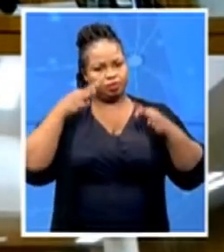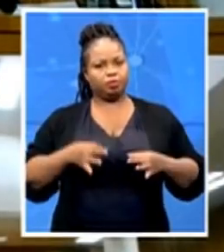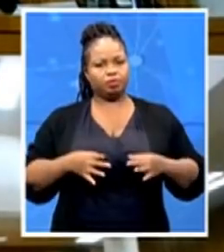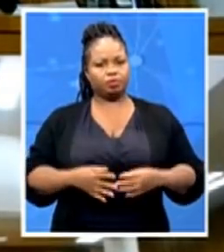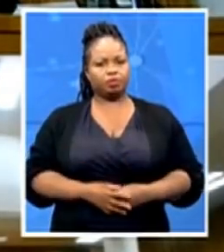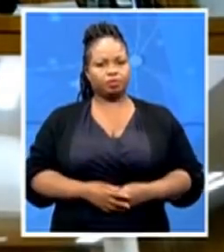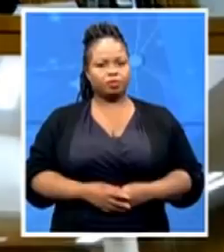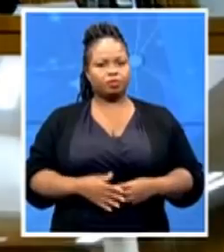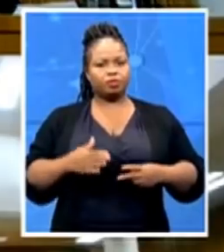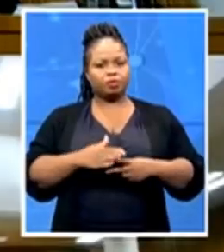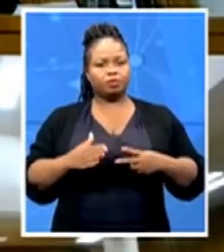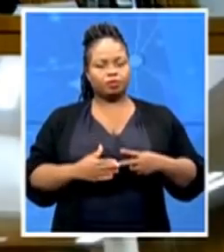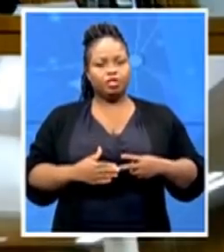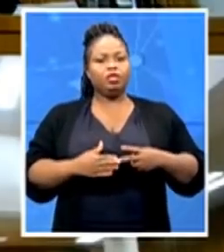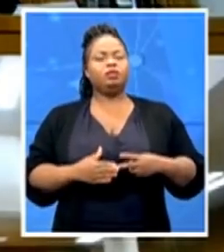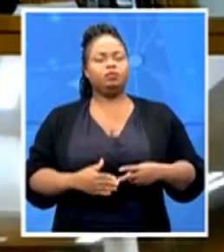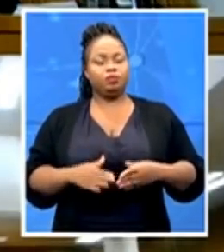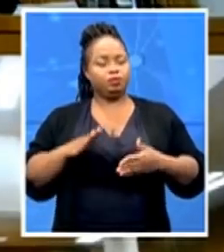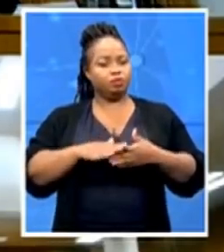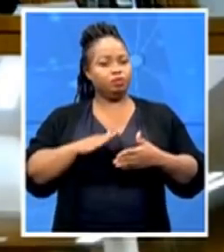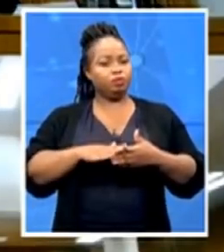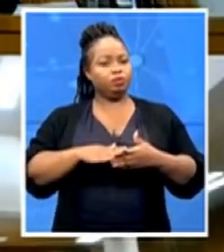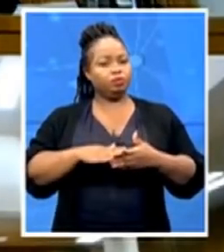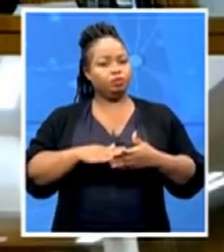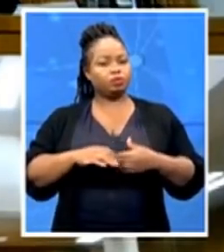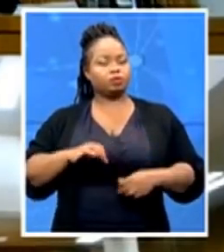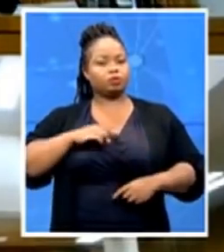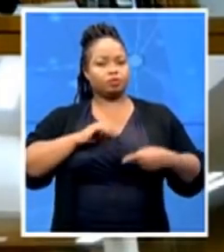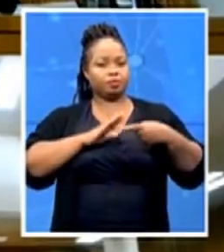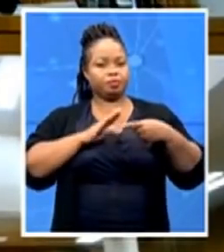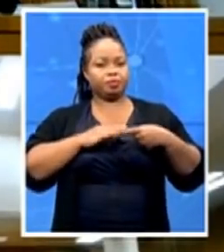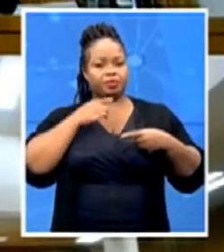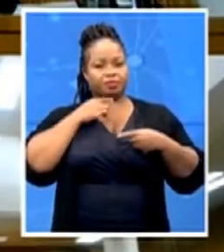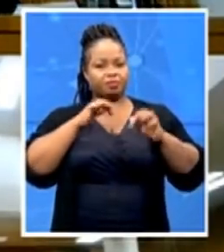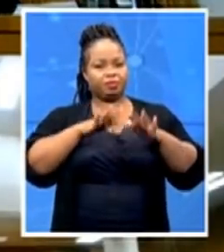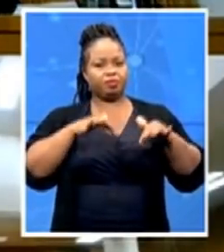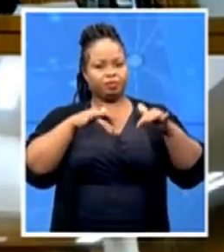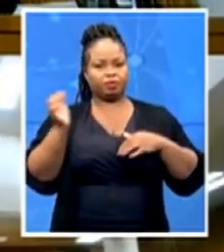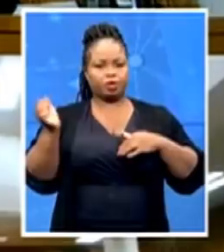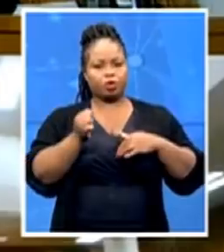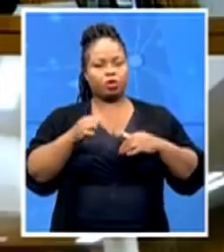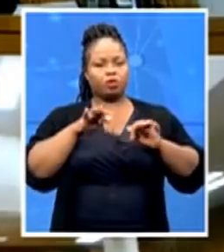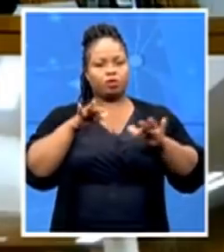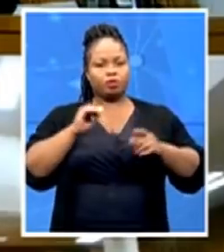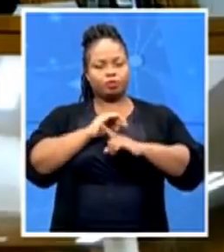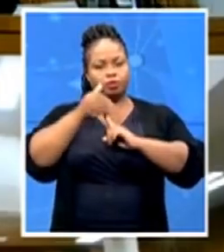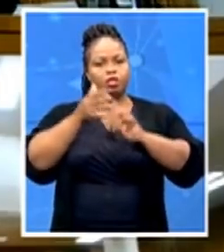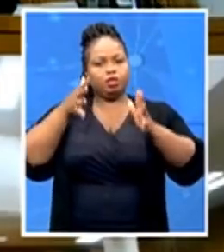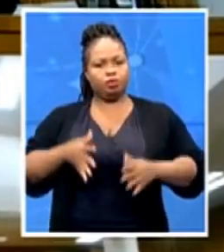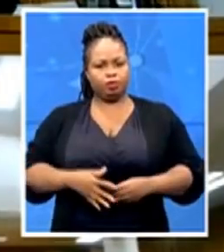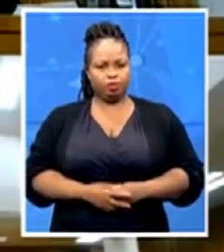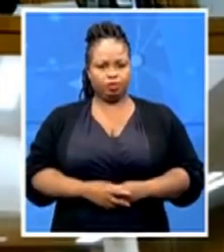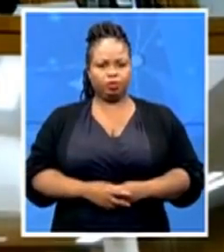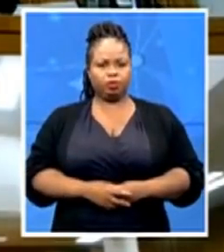first is the allegation that the Assembly acts as the employer of the public protector and the other Chapter 9 office bearers, and the new